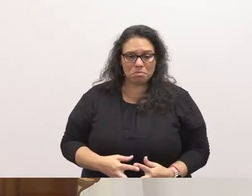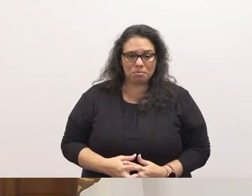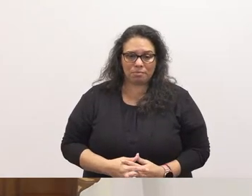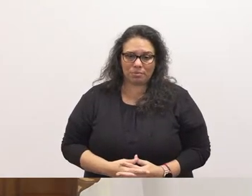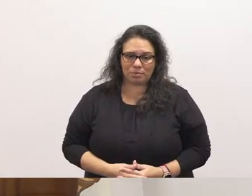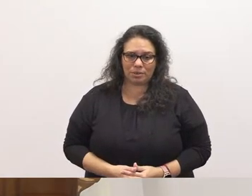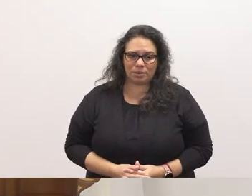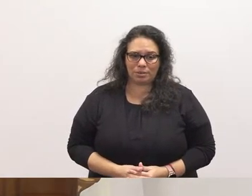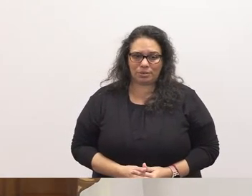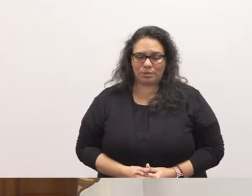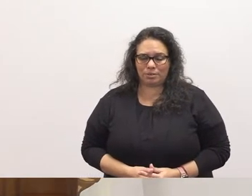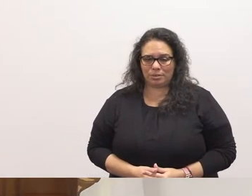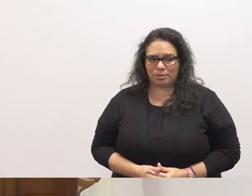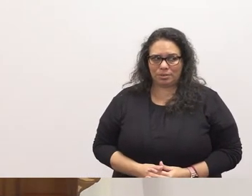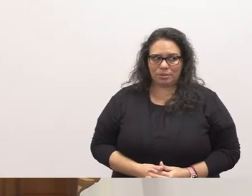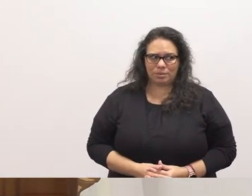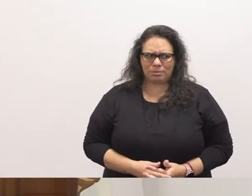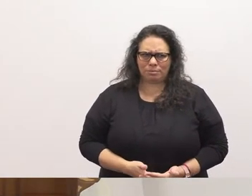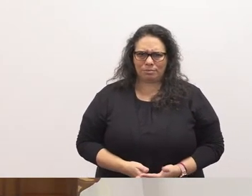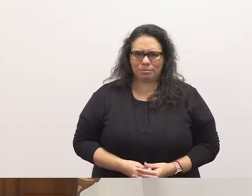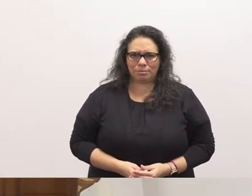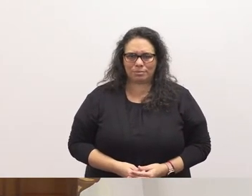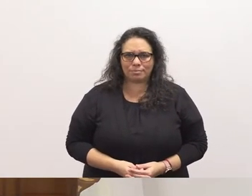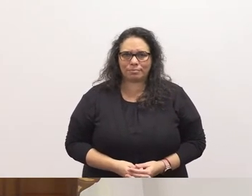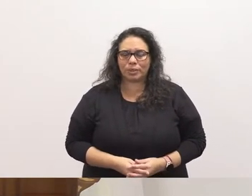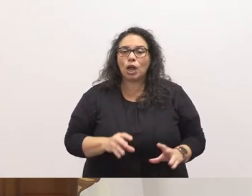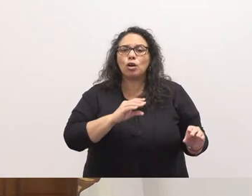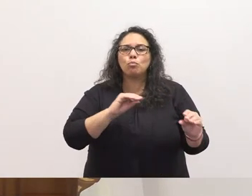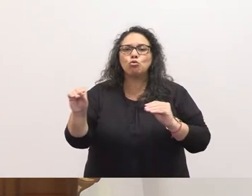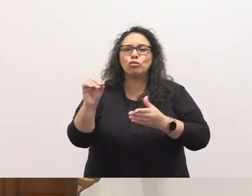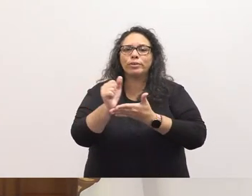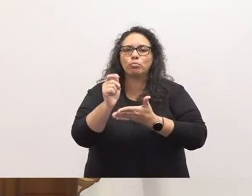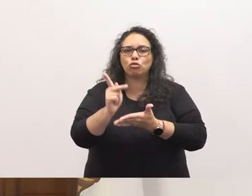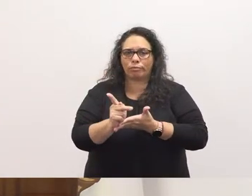Do we have a motion? Move to approve.